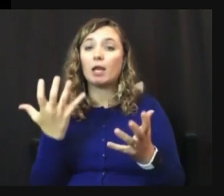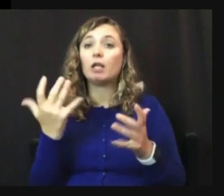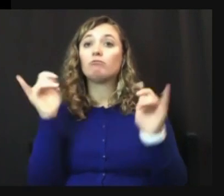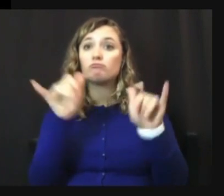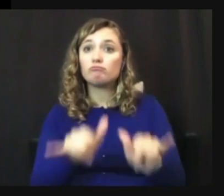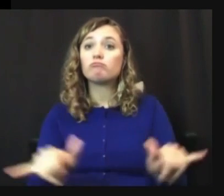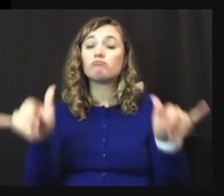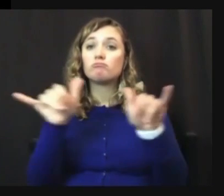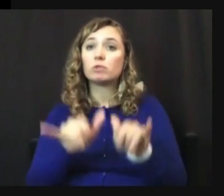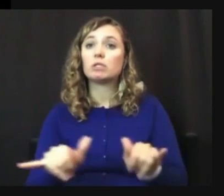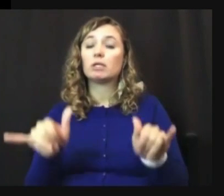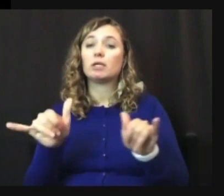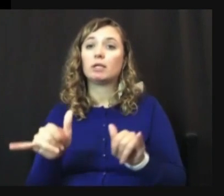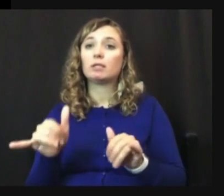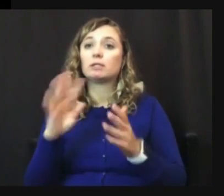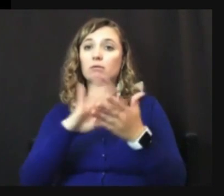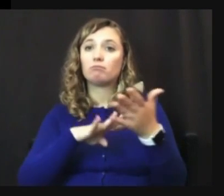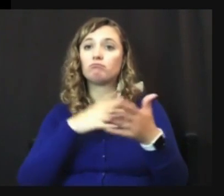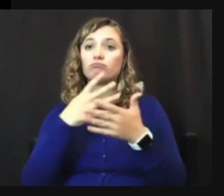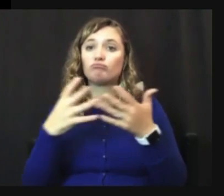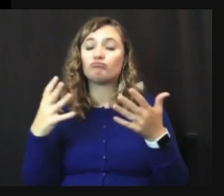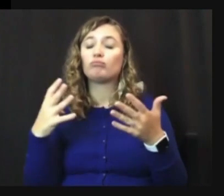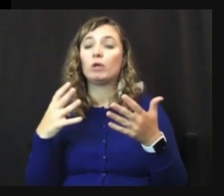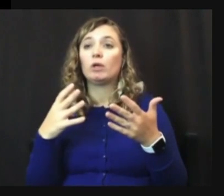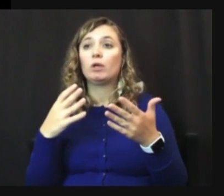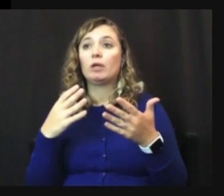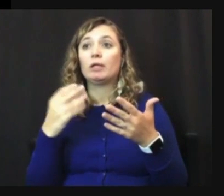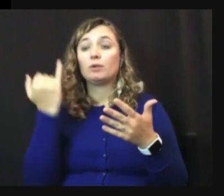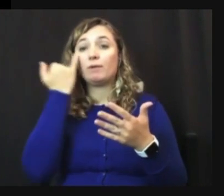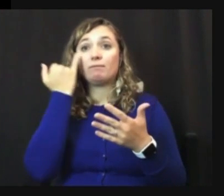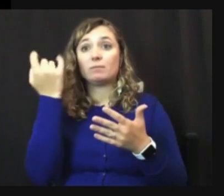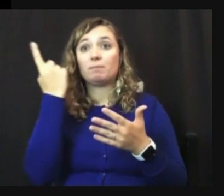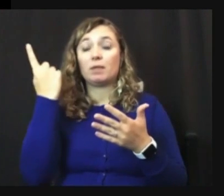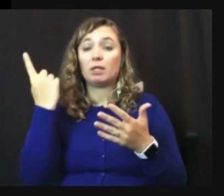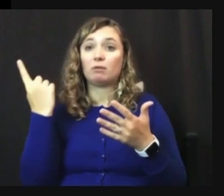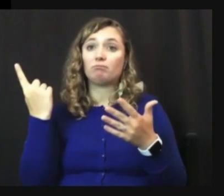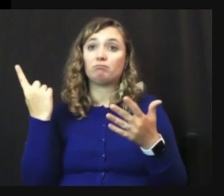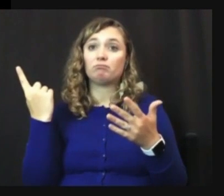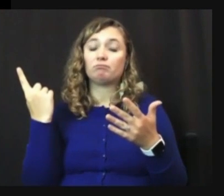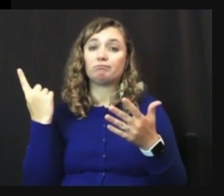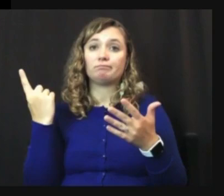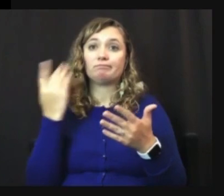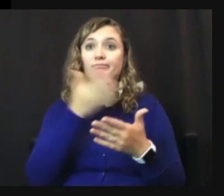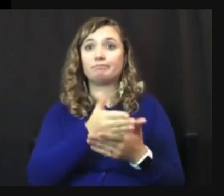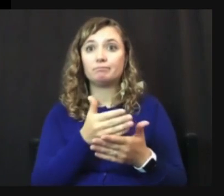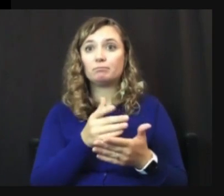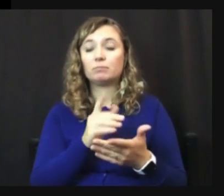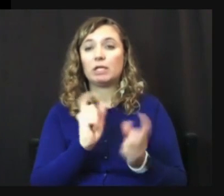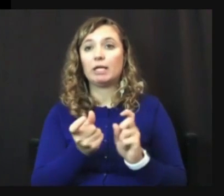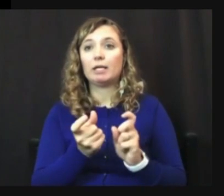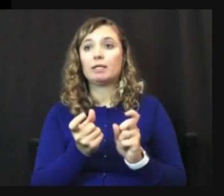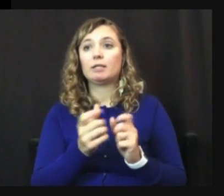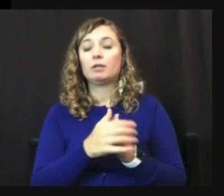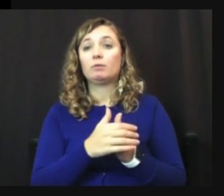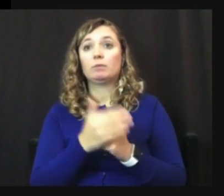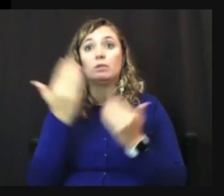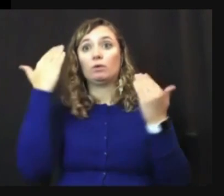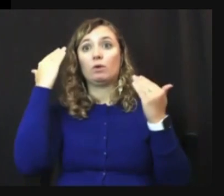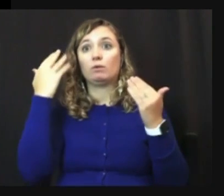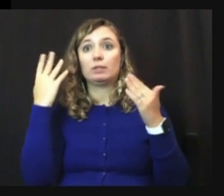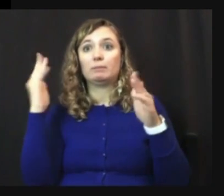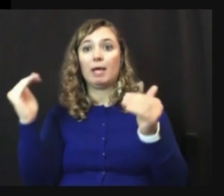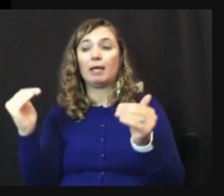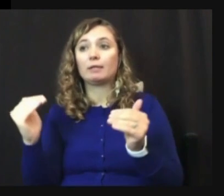having a hard time shifting because, one, we might not know what's coming. So this is a really common accommodation that you can see in IEPs,